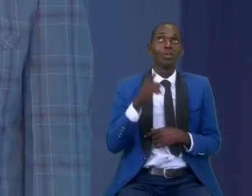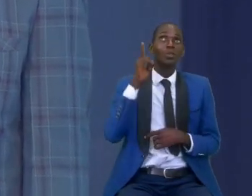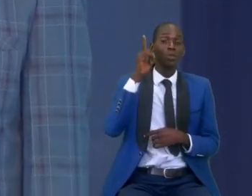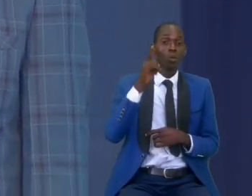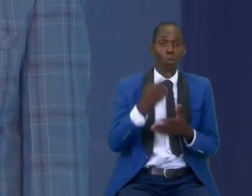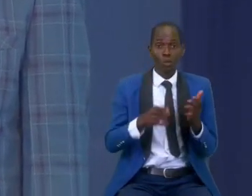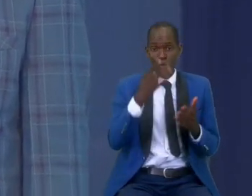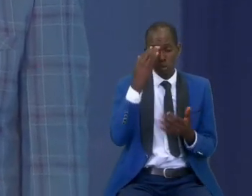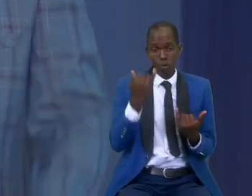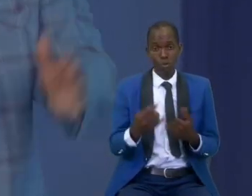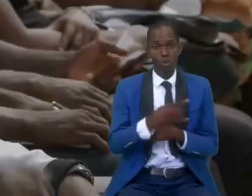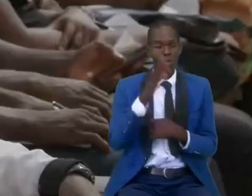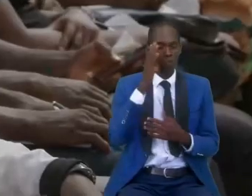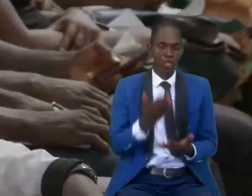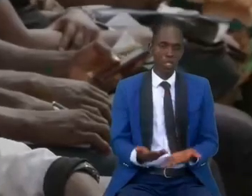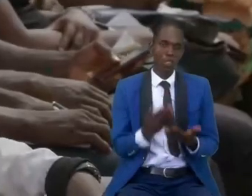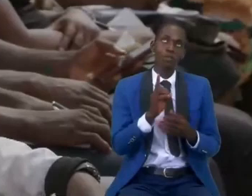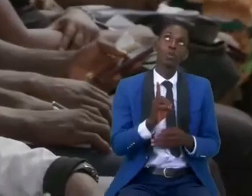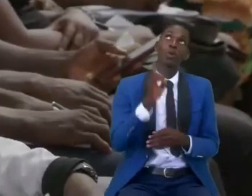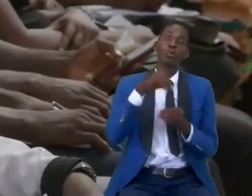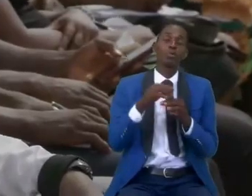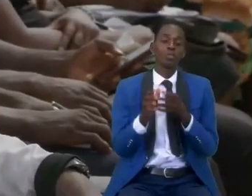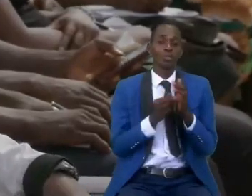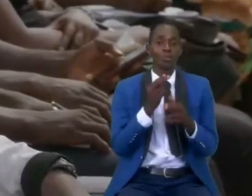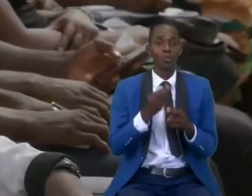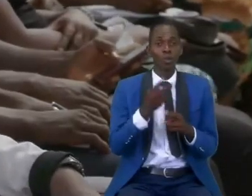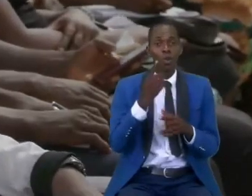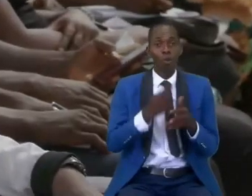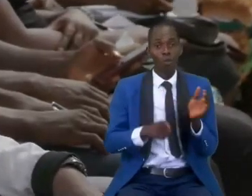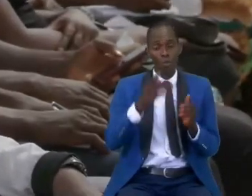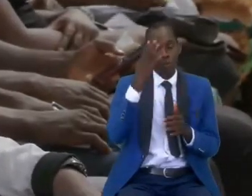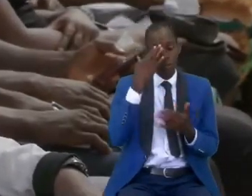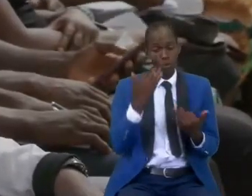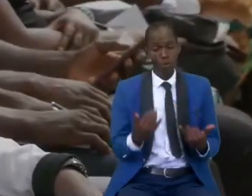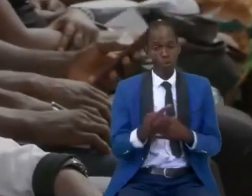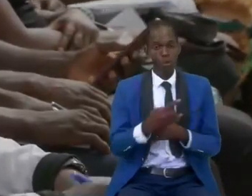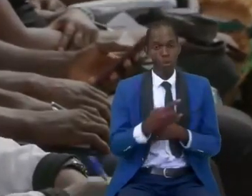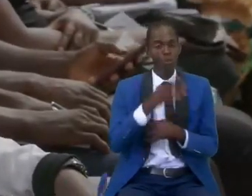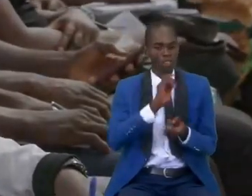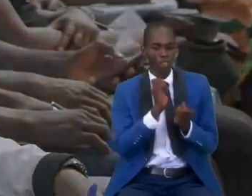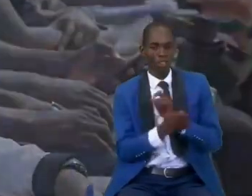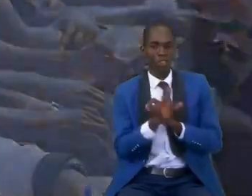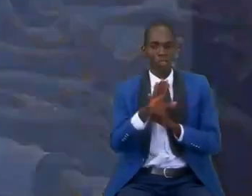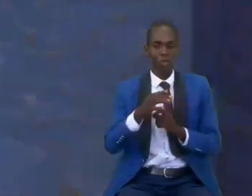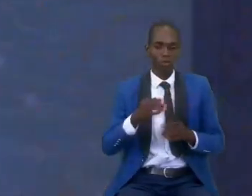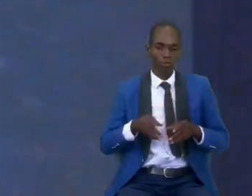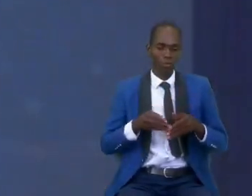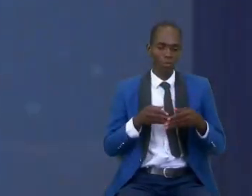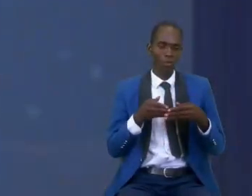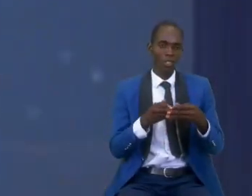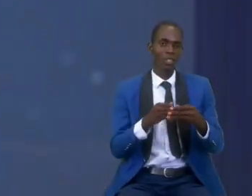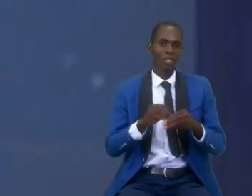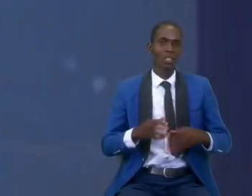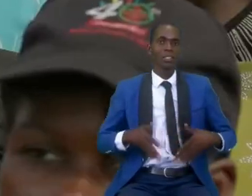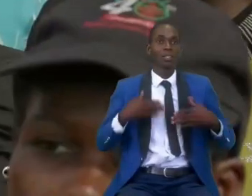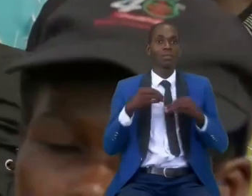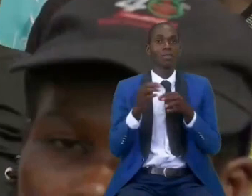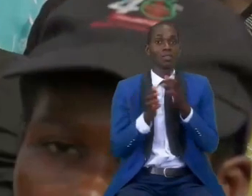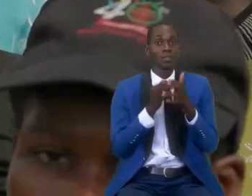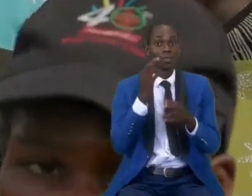your direction in life. What you know today will put you on top in Jesus'